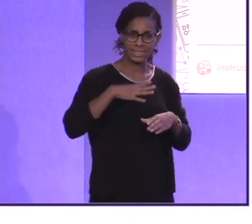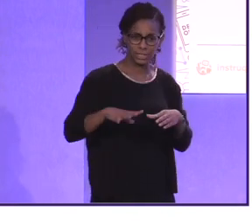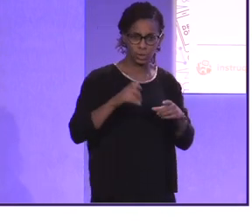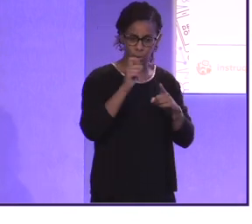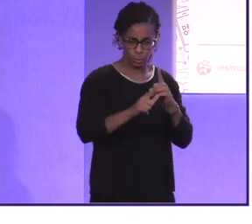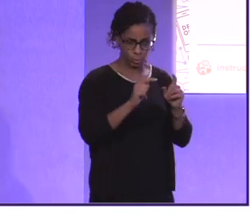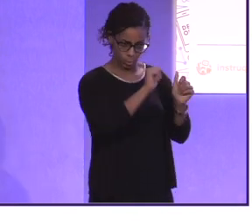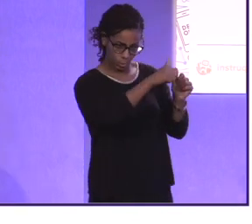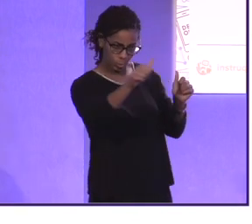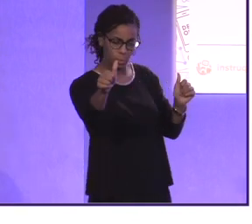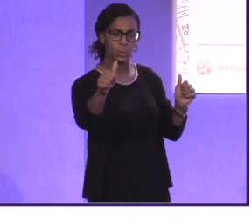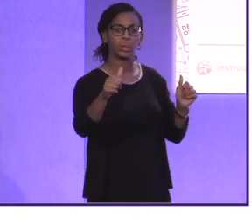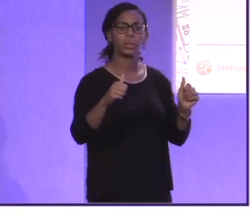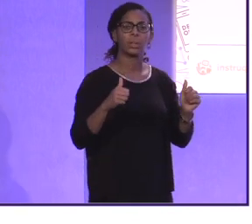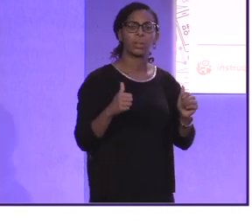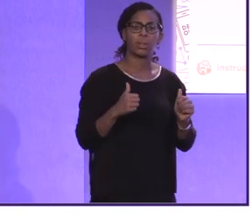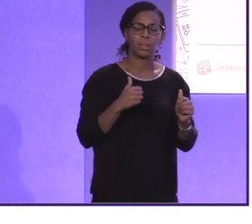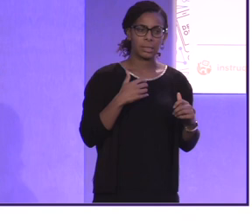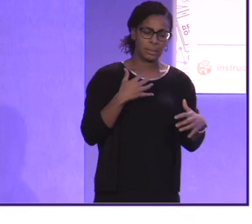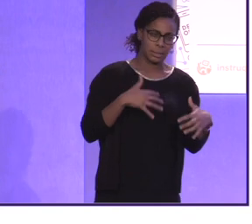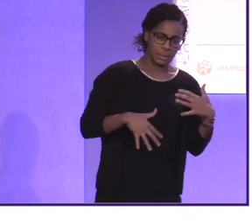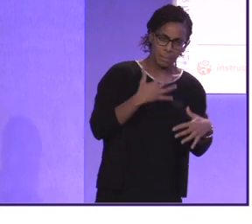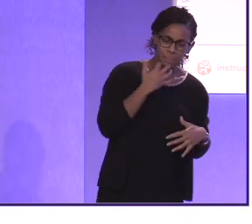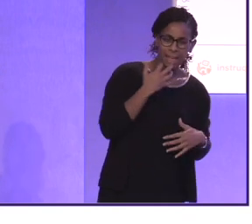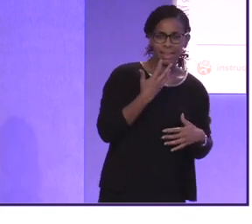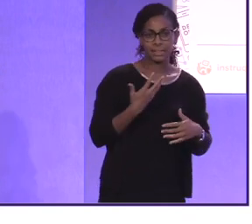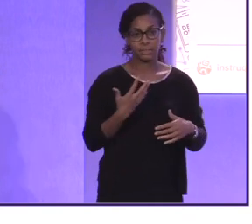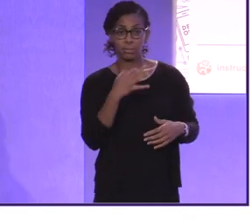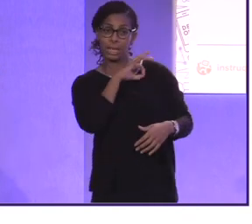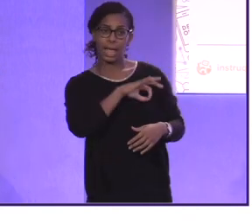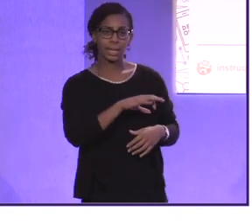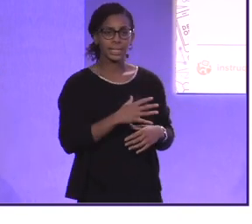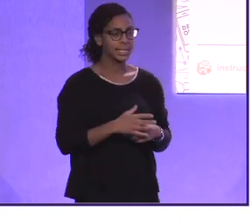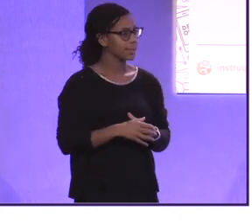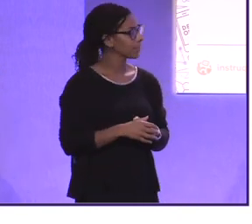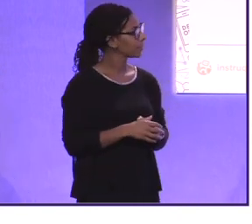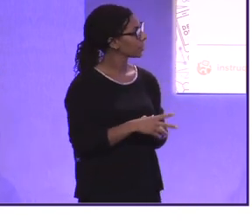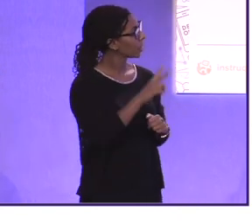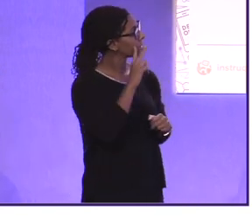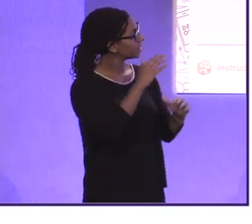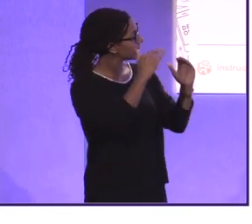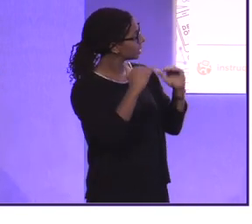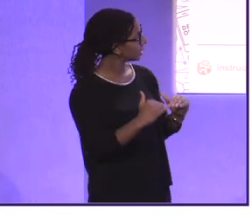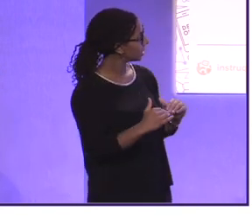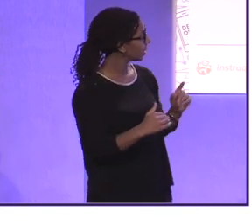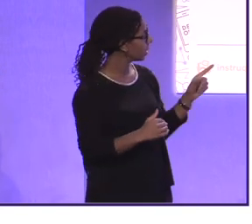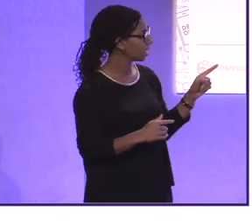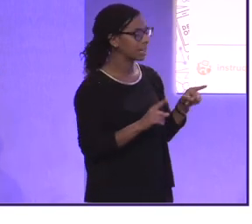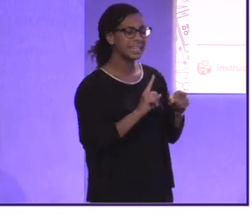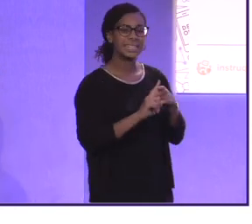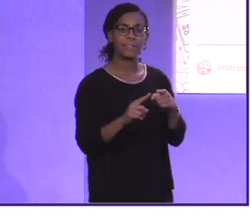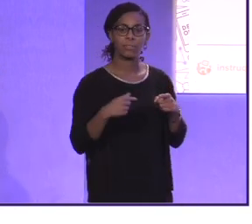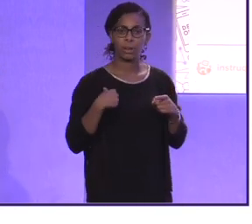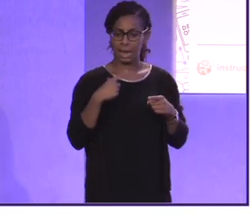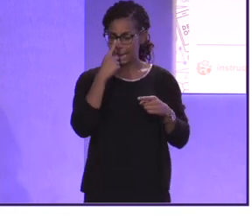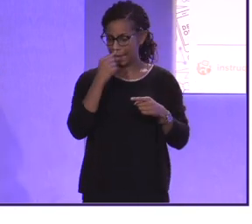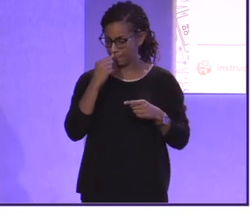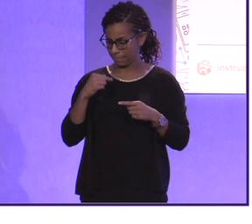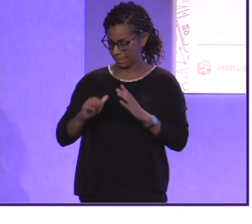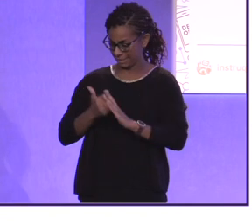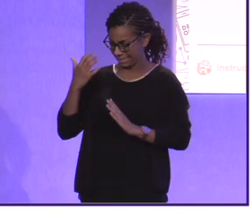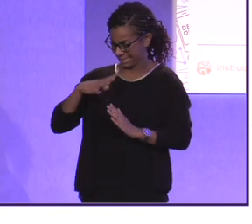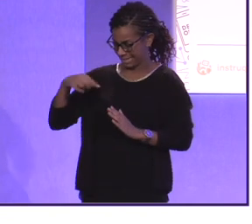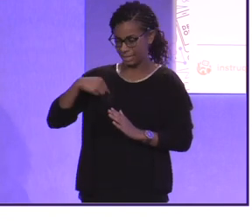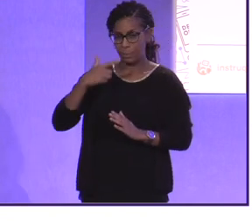and gains, as we've seen previously. And then we can also map the various technical capabilities we need to satisfy all these